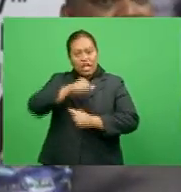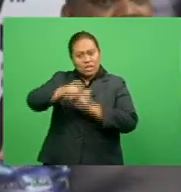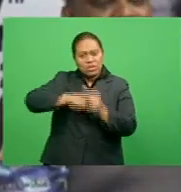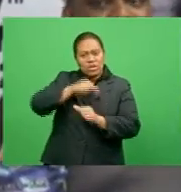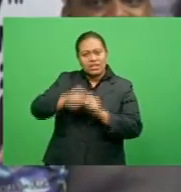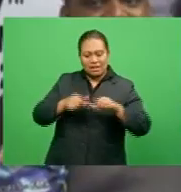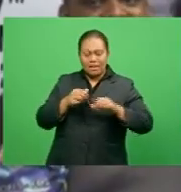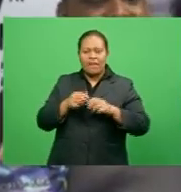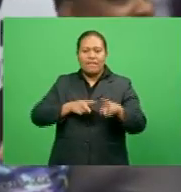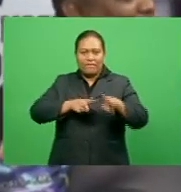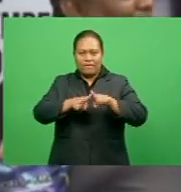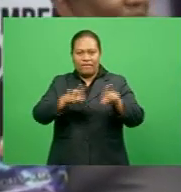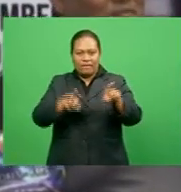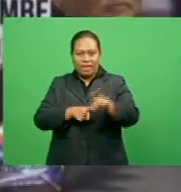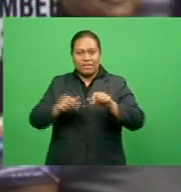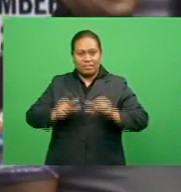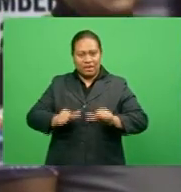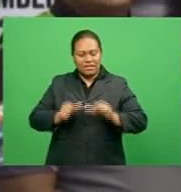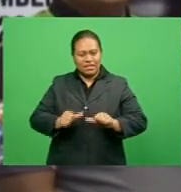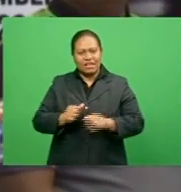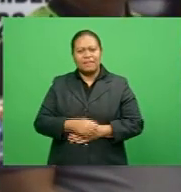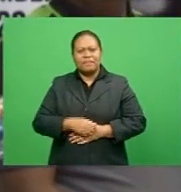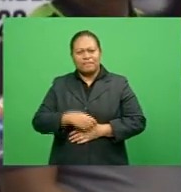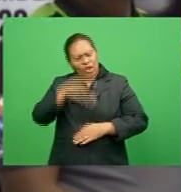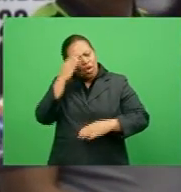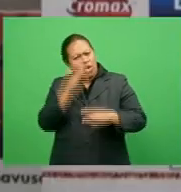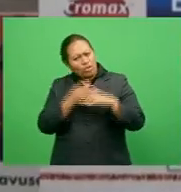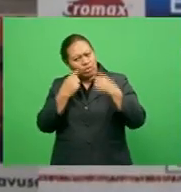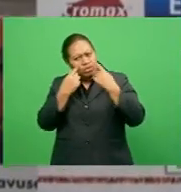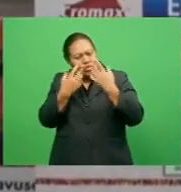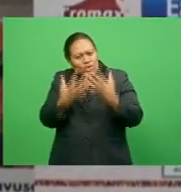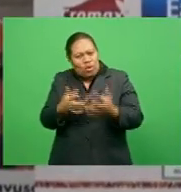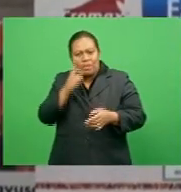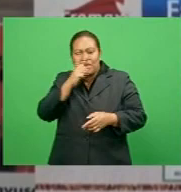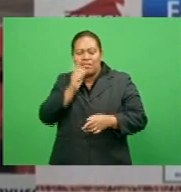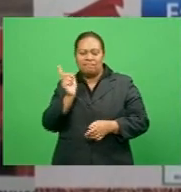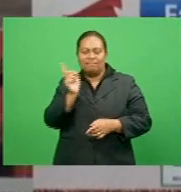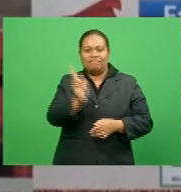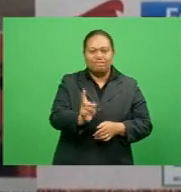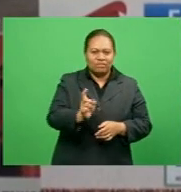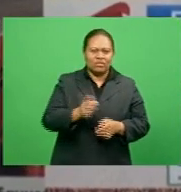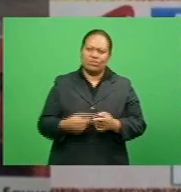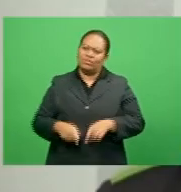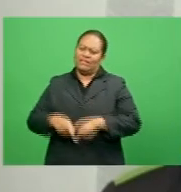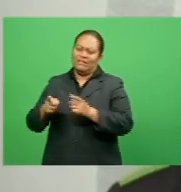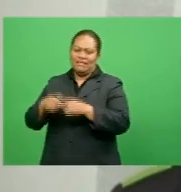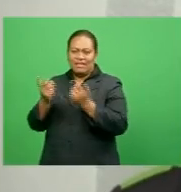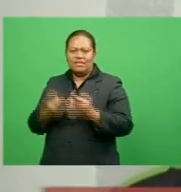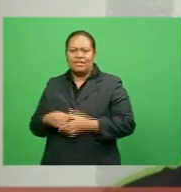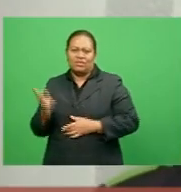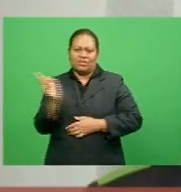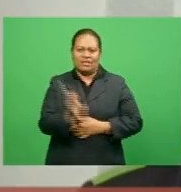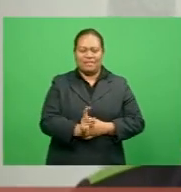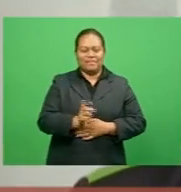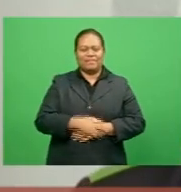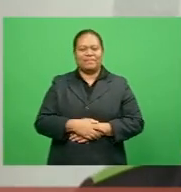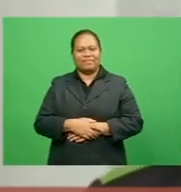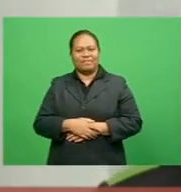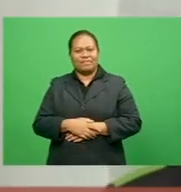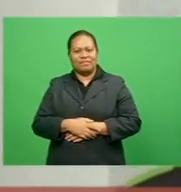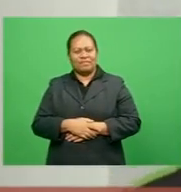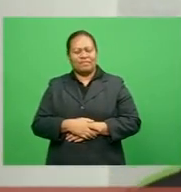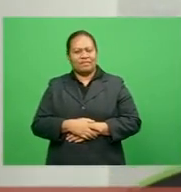Vice President Sandip Prakash says they hope the show draws people from all walks of life. We have already got